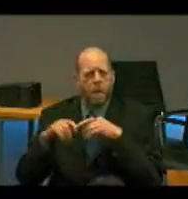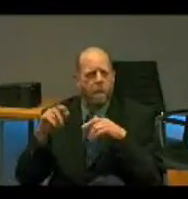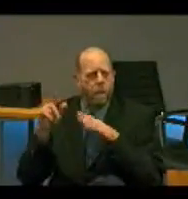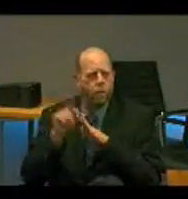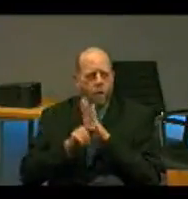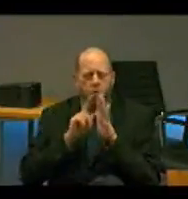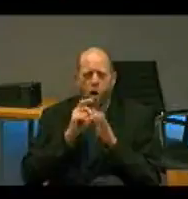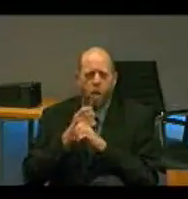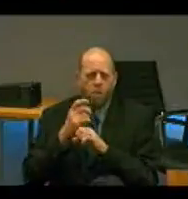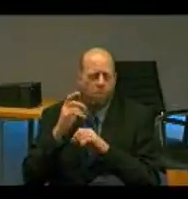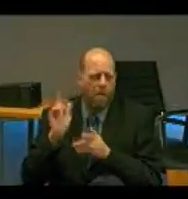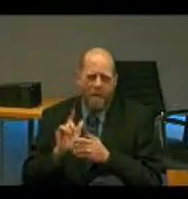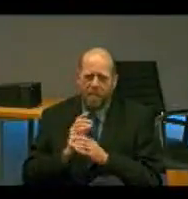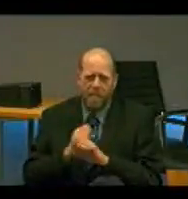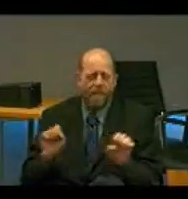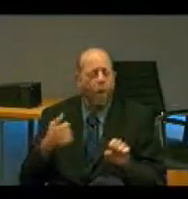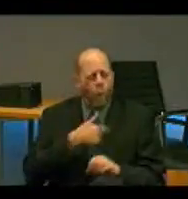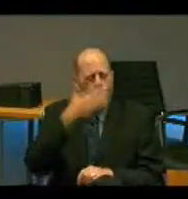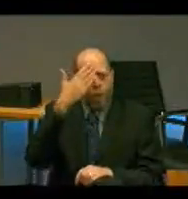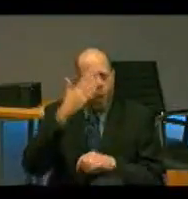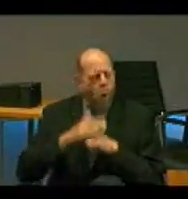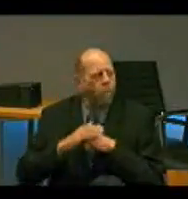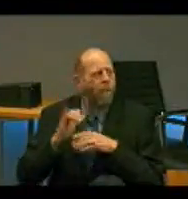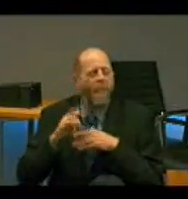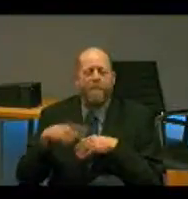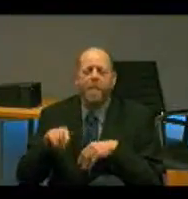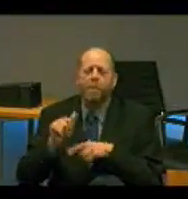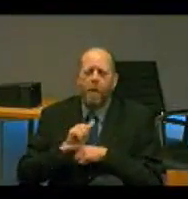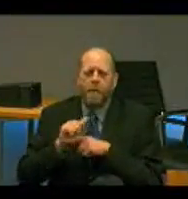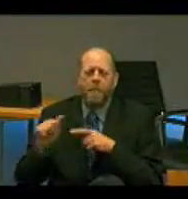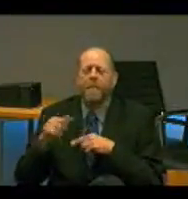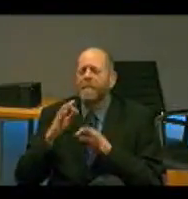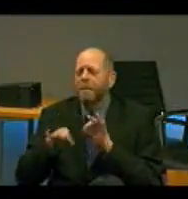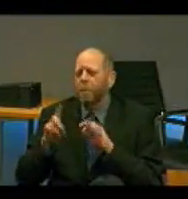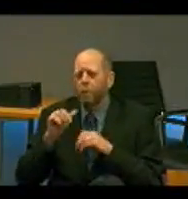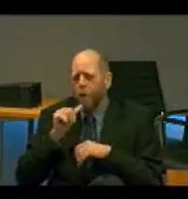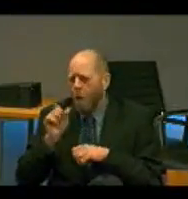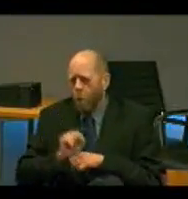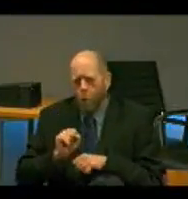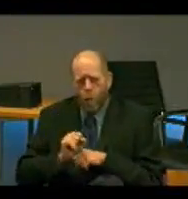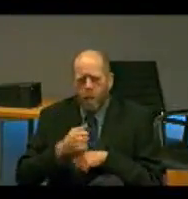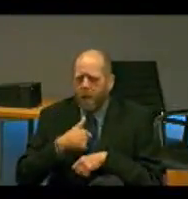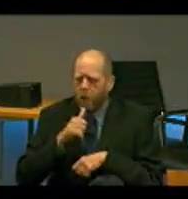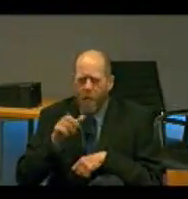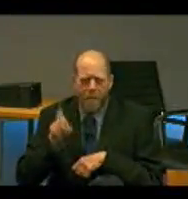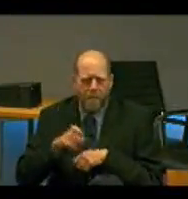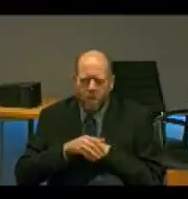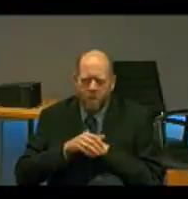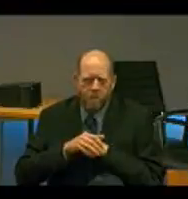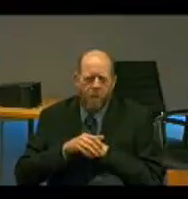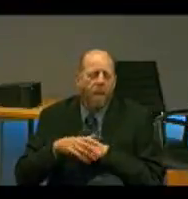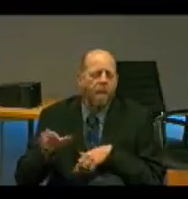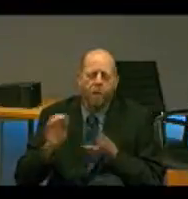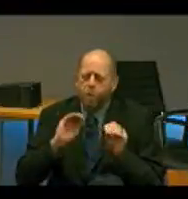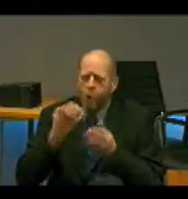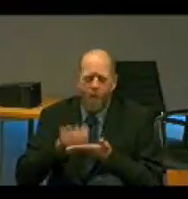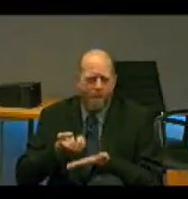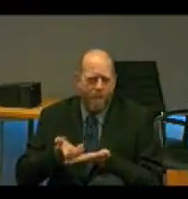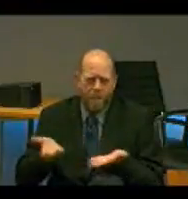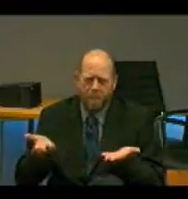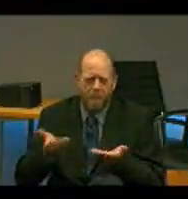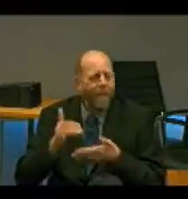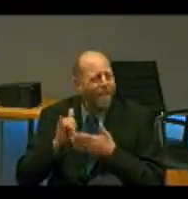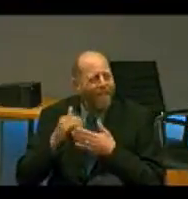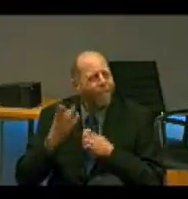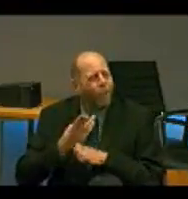any less safe. We know that these practices simply do not work and are not necessary. There's no evidence